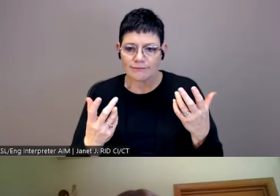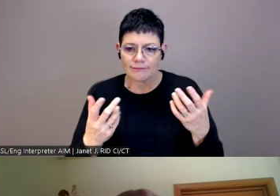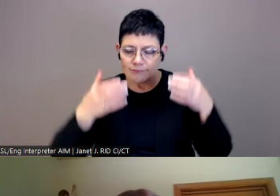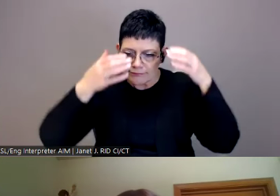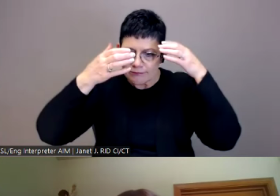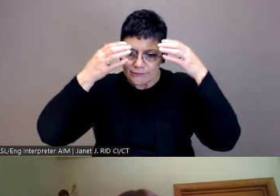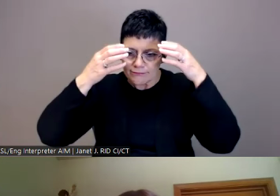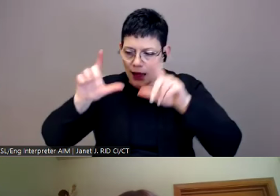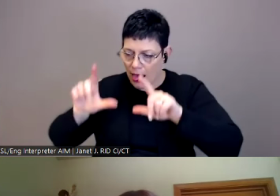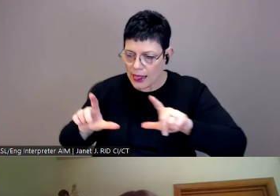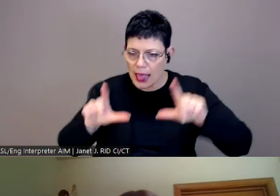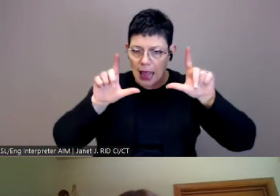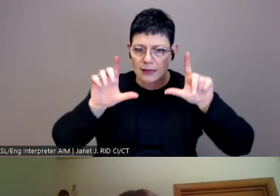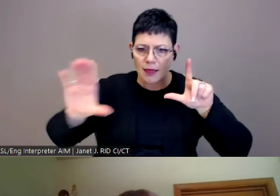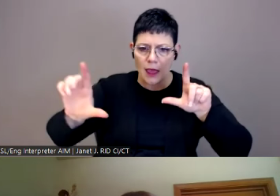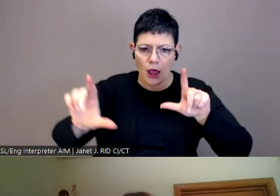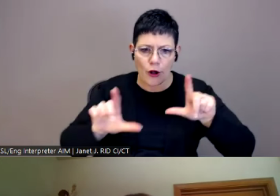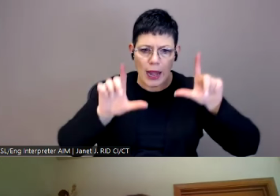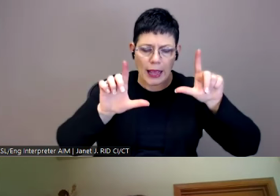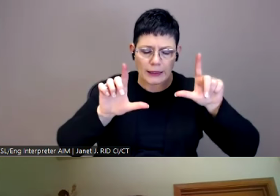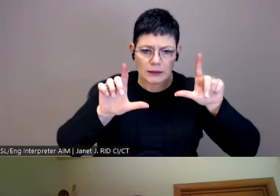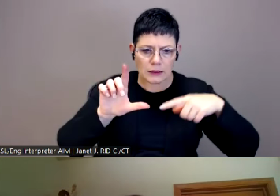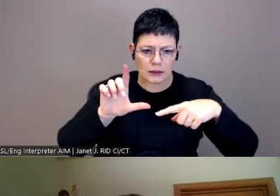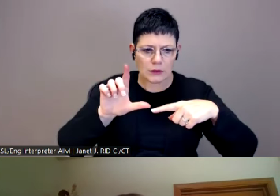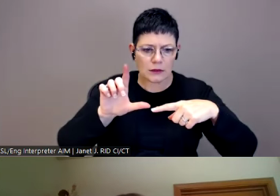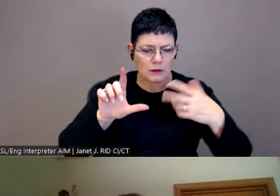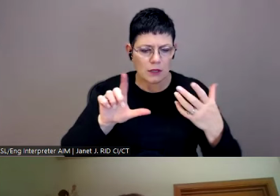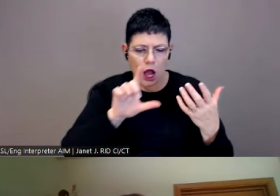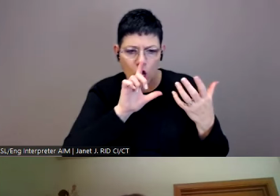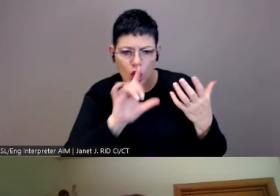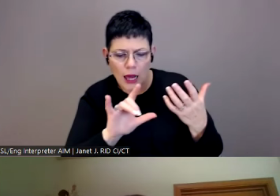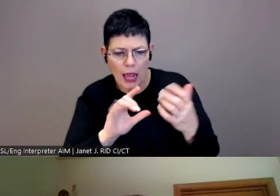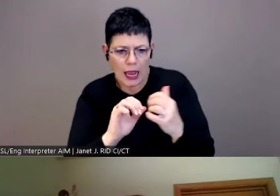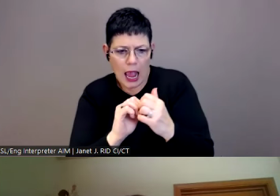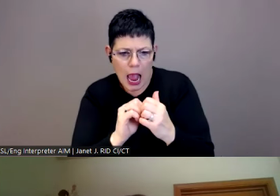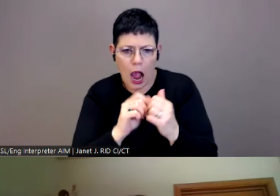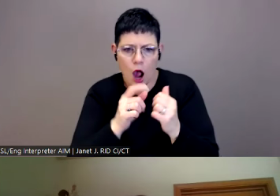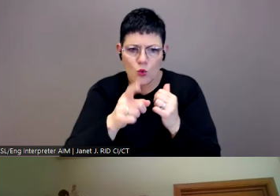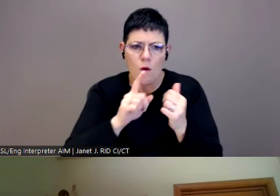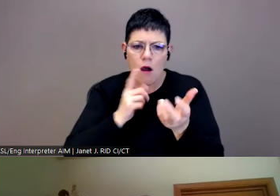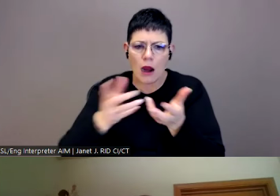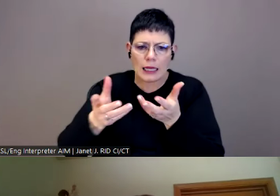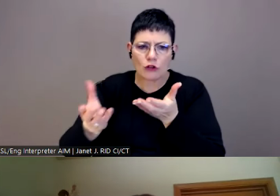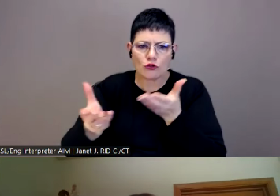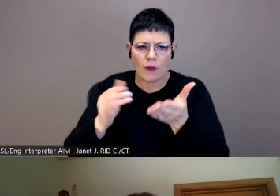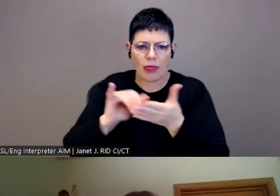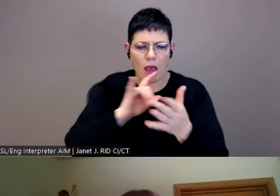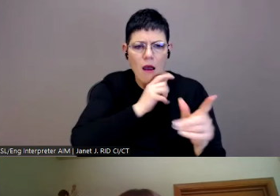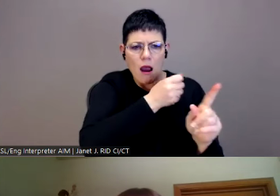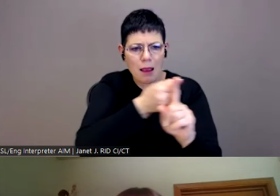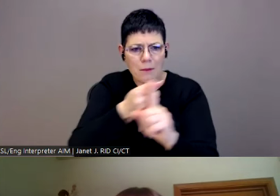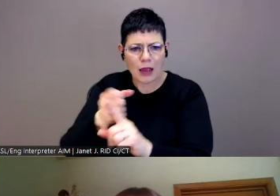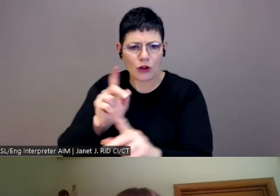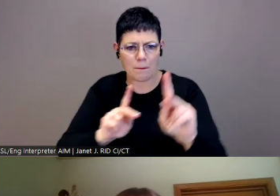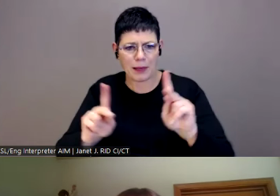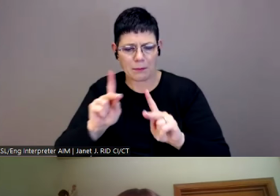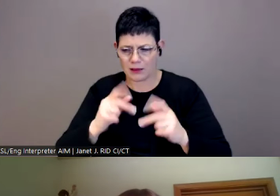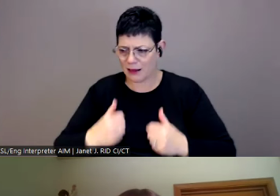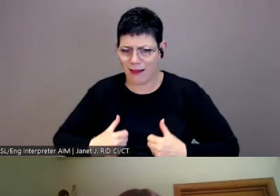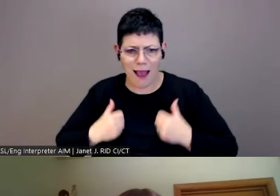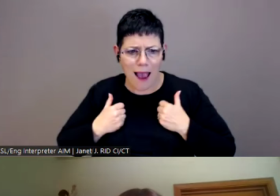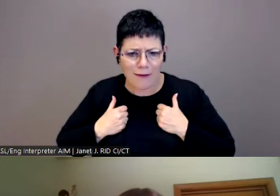that, yes, this is in your employment, but at the end of the day, you are engaging services that are affecting people's humanity and their